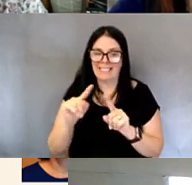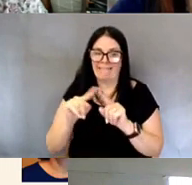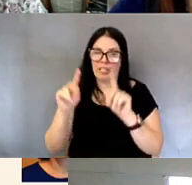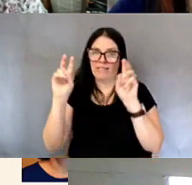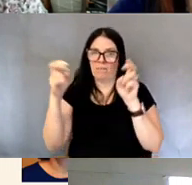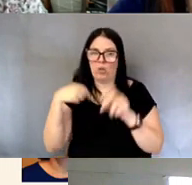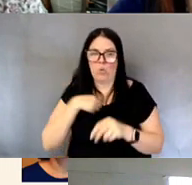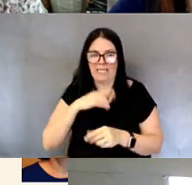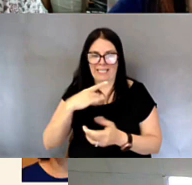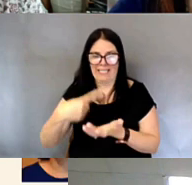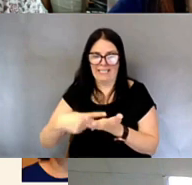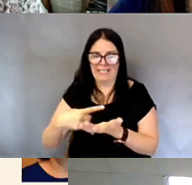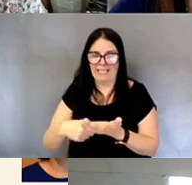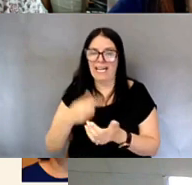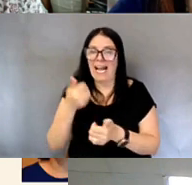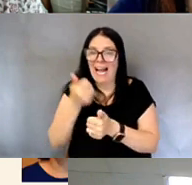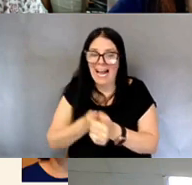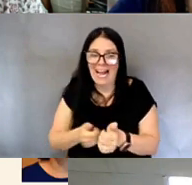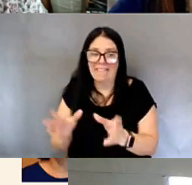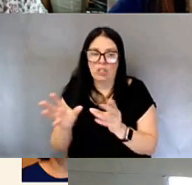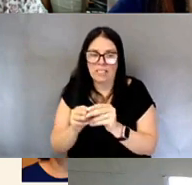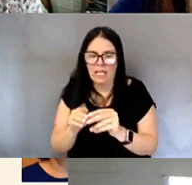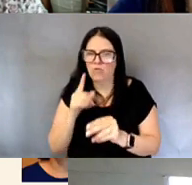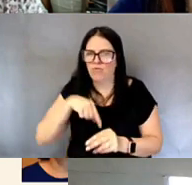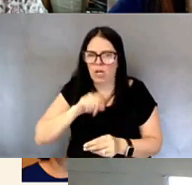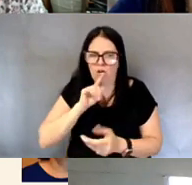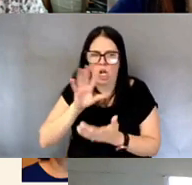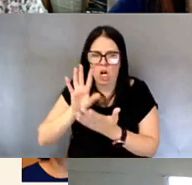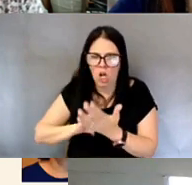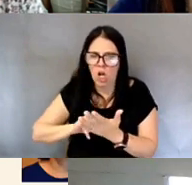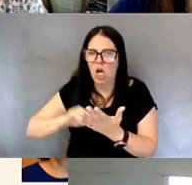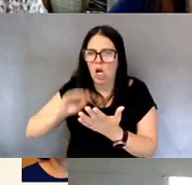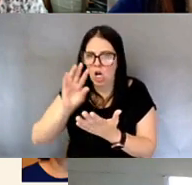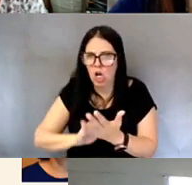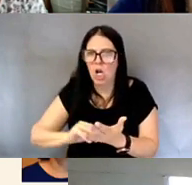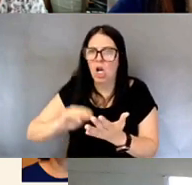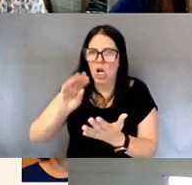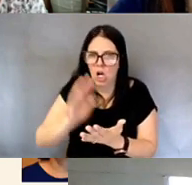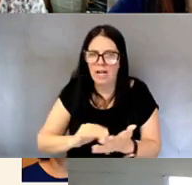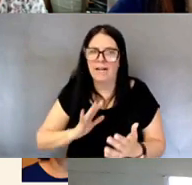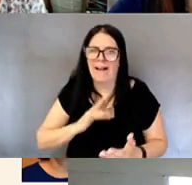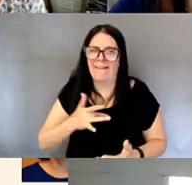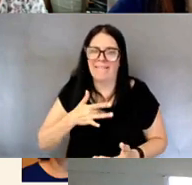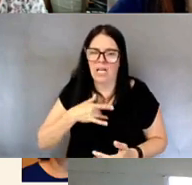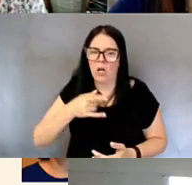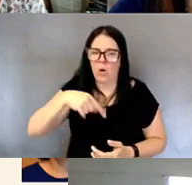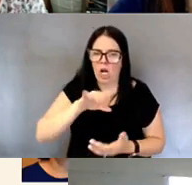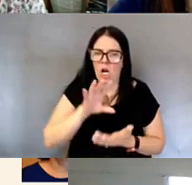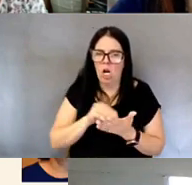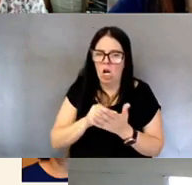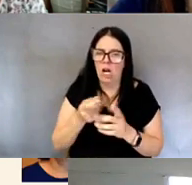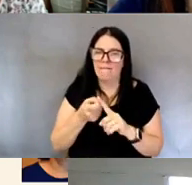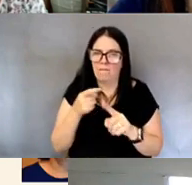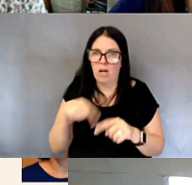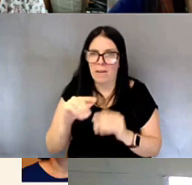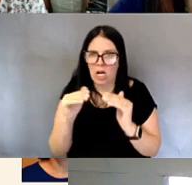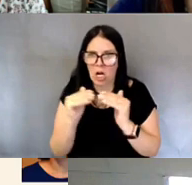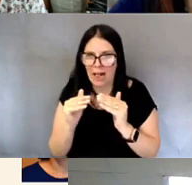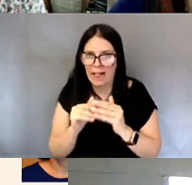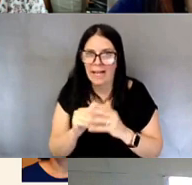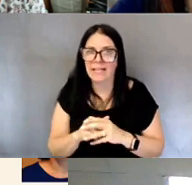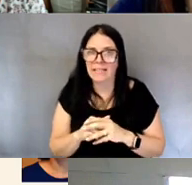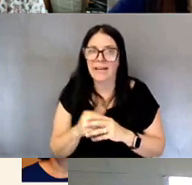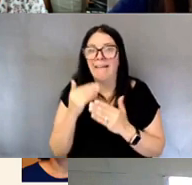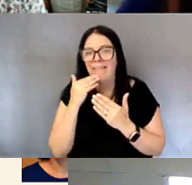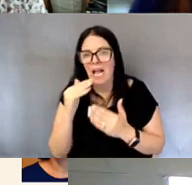discussed. Each session was a learning moments for me, and I learned a lot from my colleagues. And thank you,